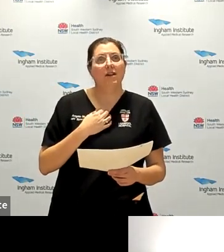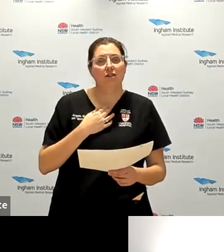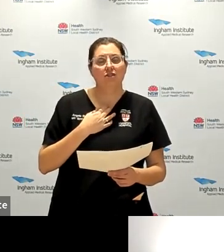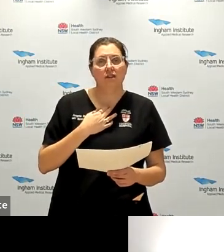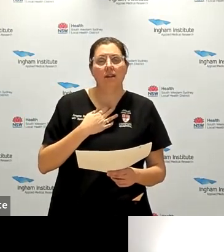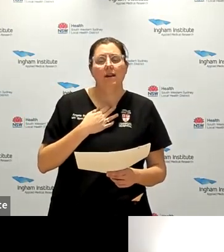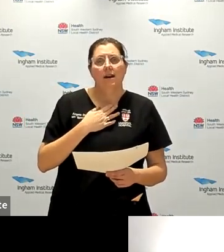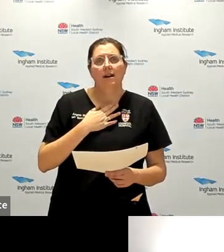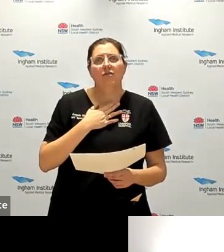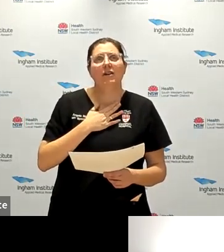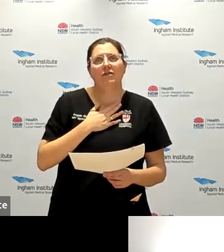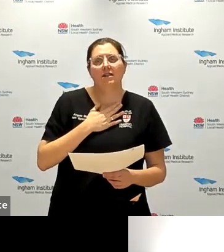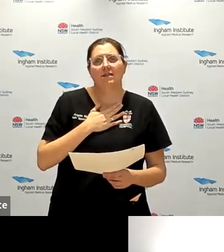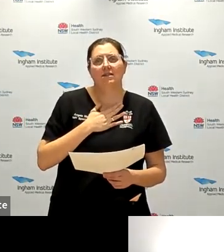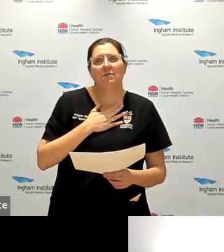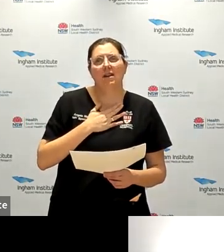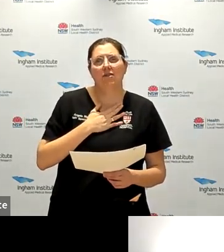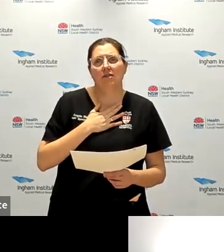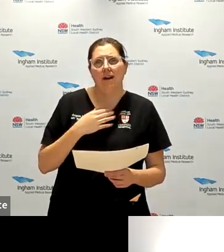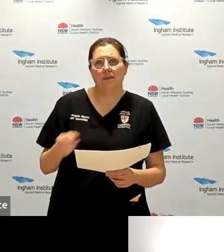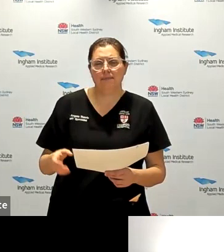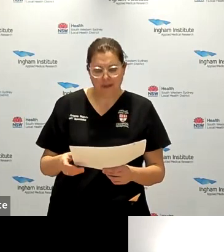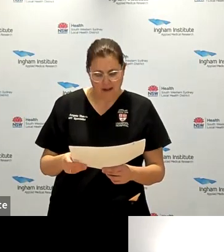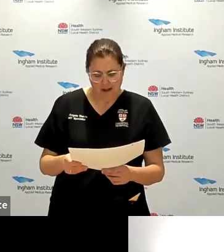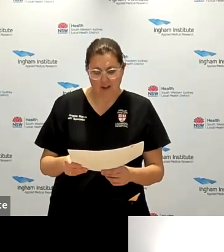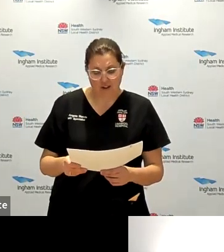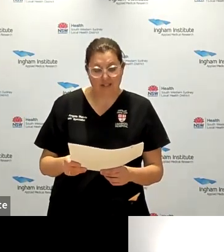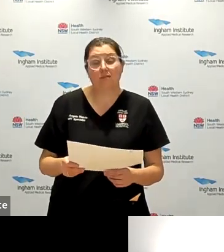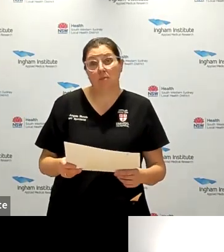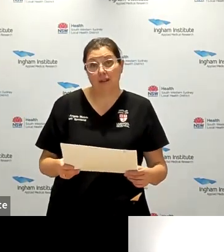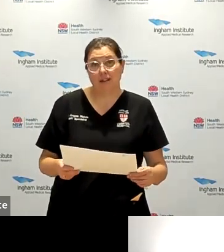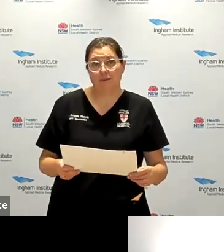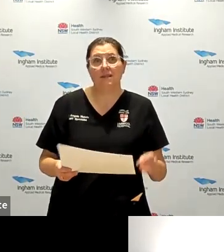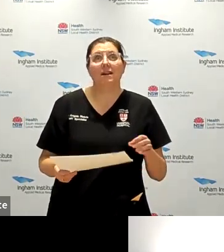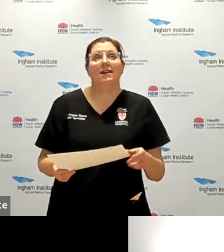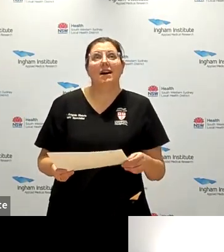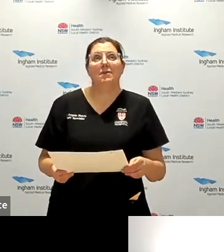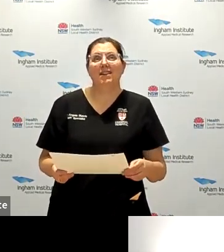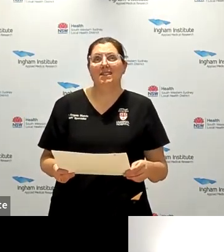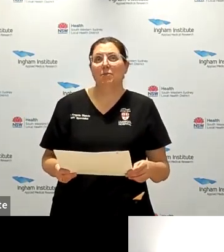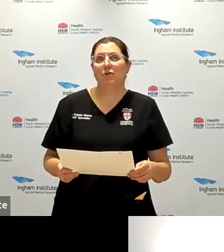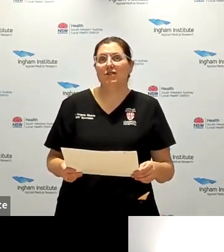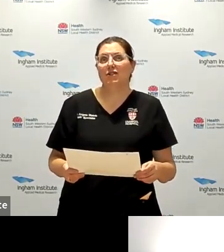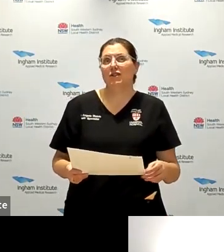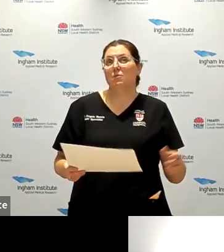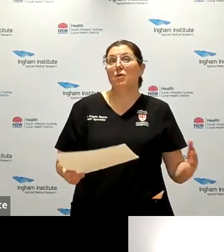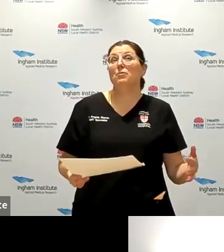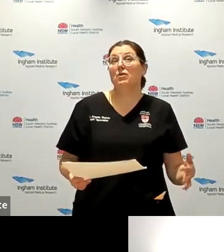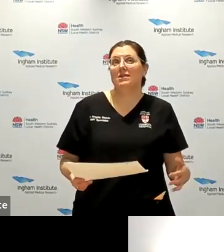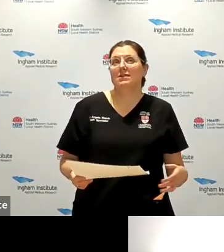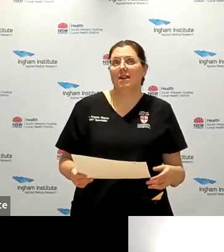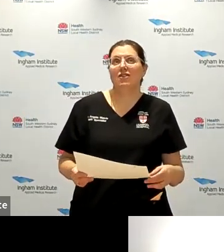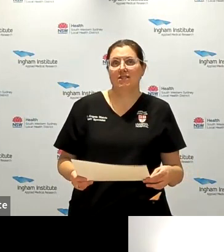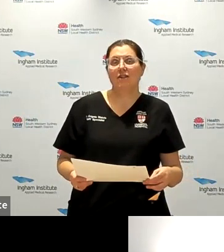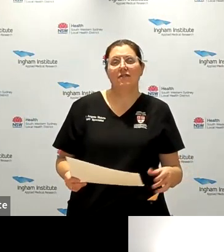together about her journey through our healthcare system and her contact with preeclampsia. I think it's important to note that Merma